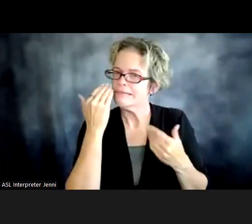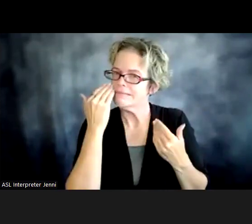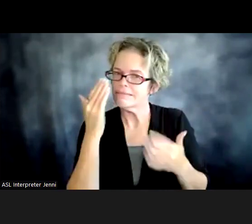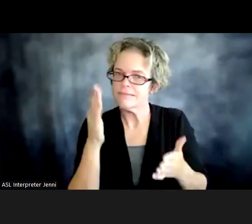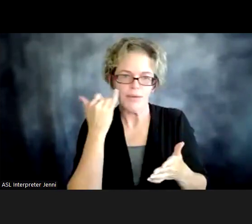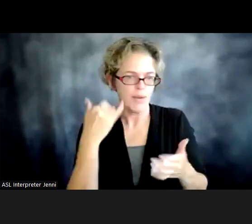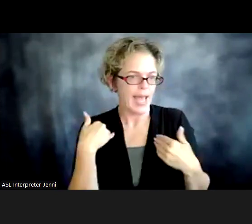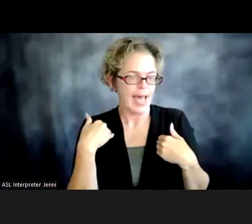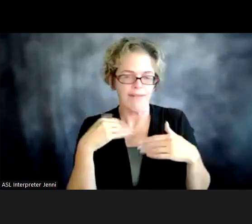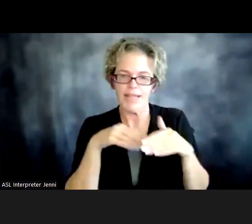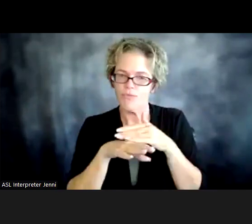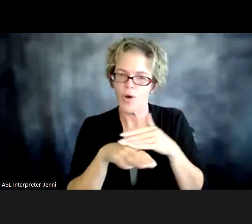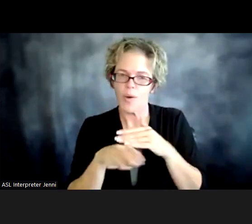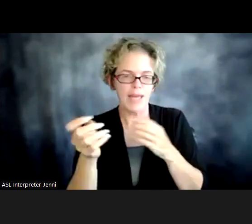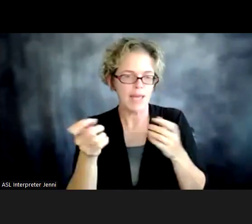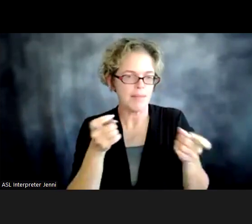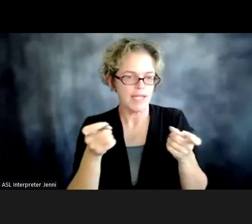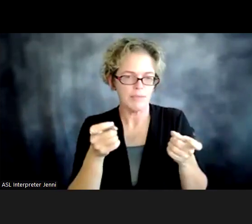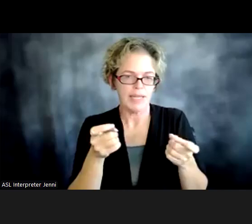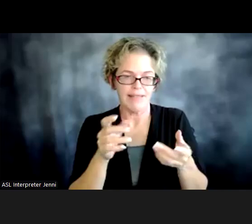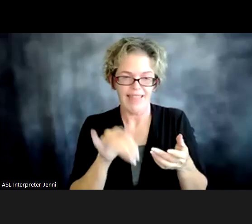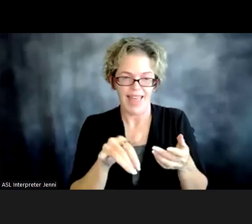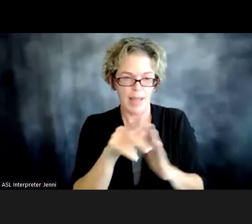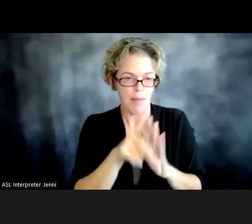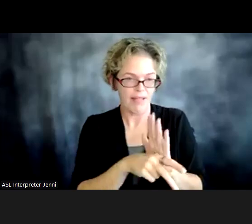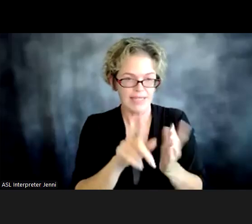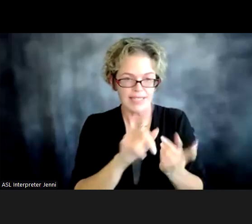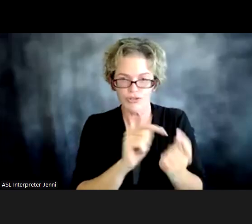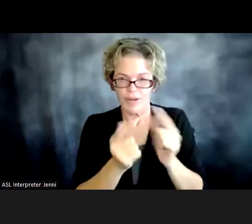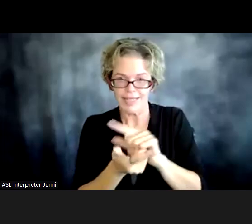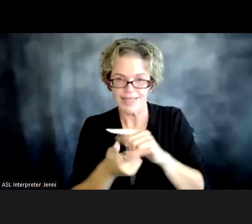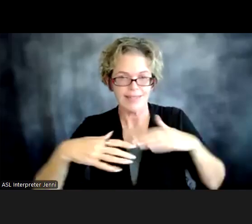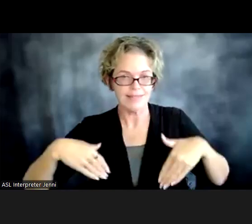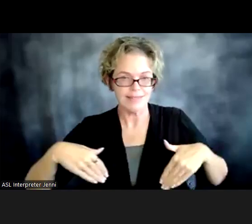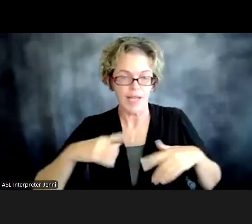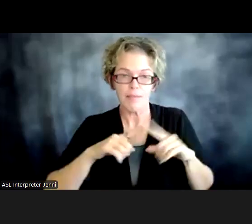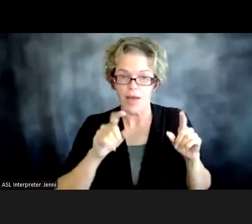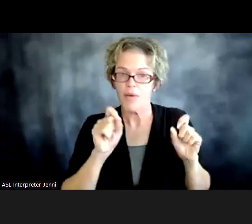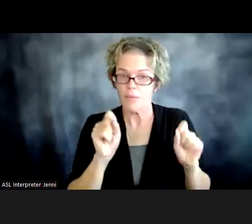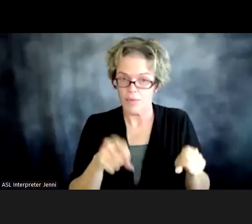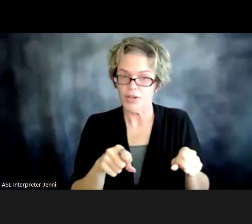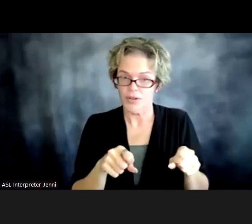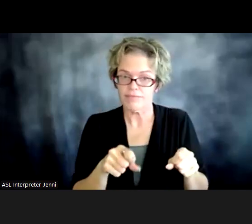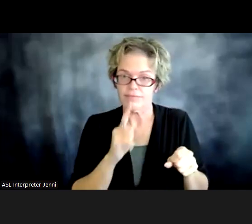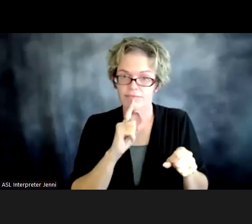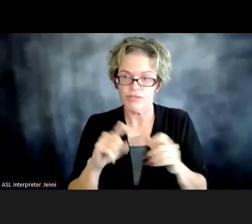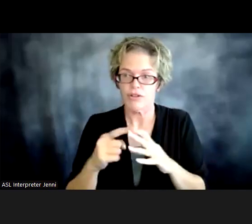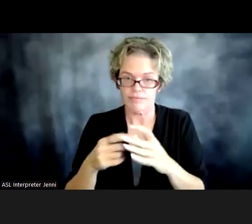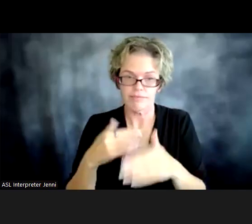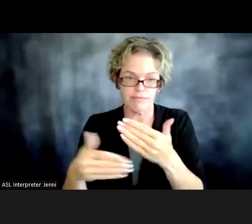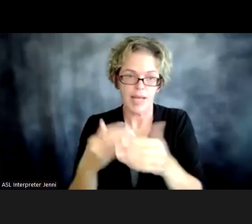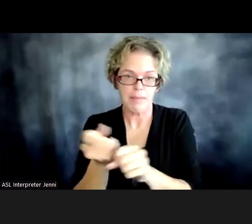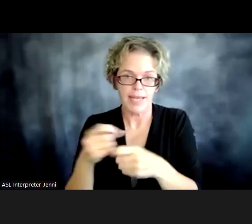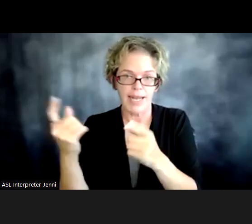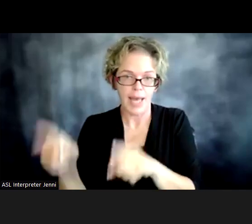the enrollment management policy deck translated. And so we can certainly make that happen. And